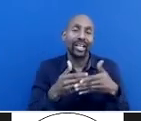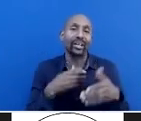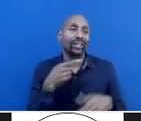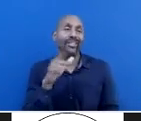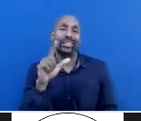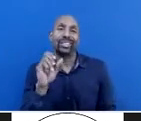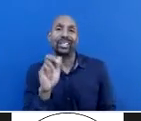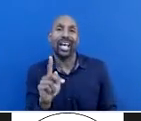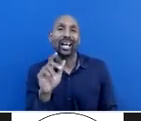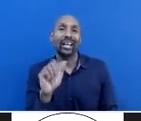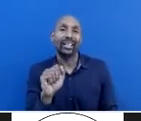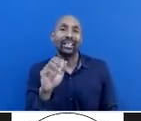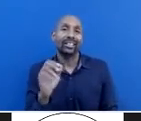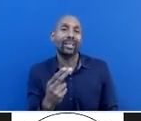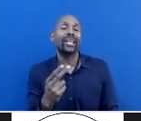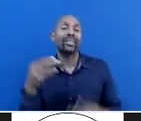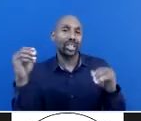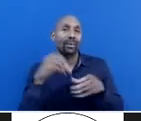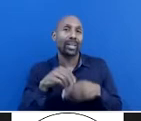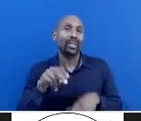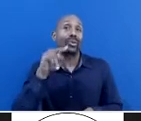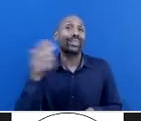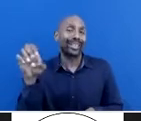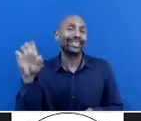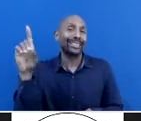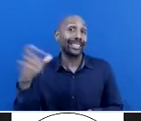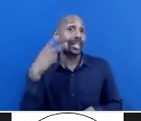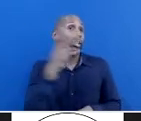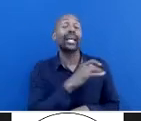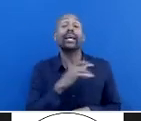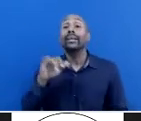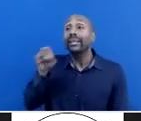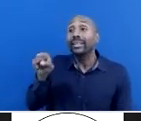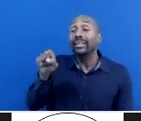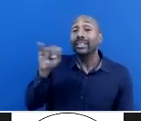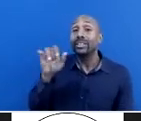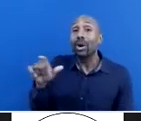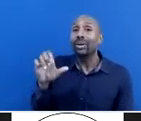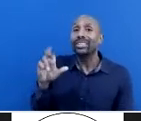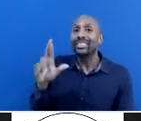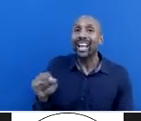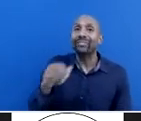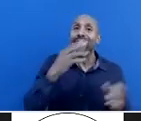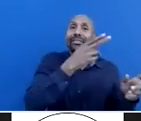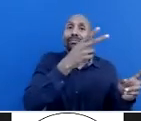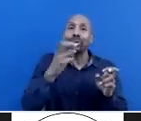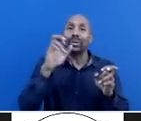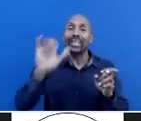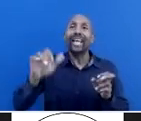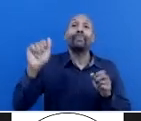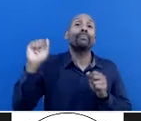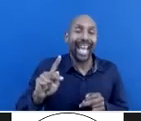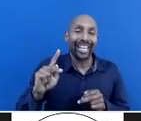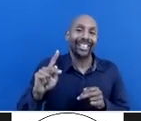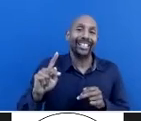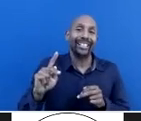back, pulled it out of its context in order to make his own particular